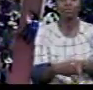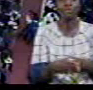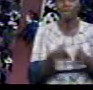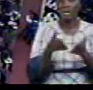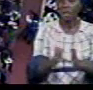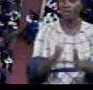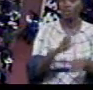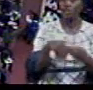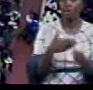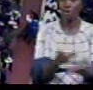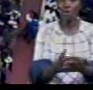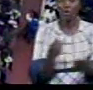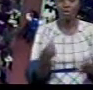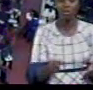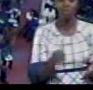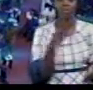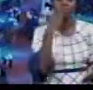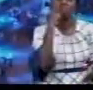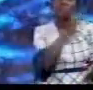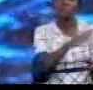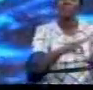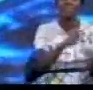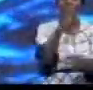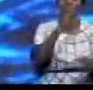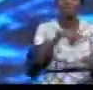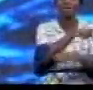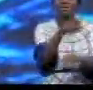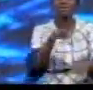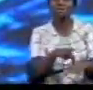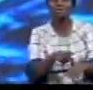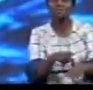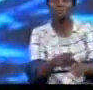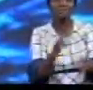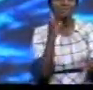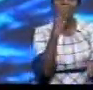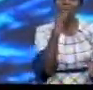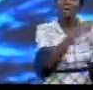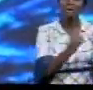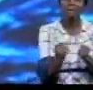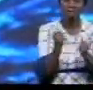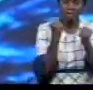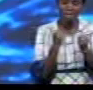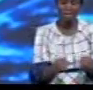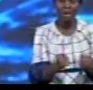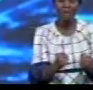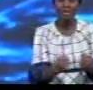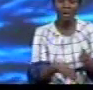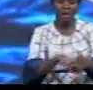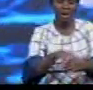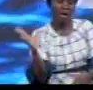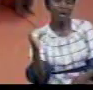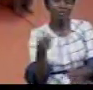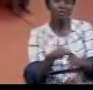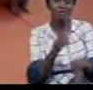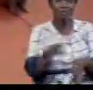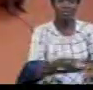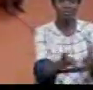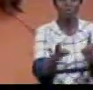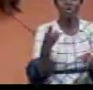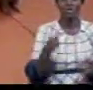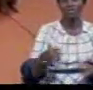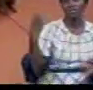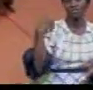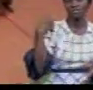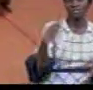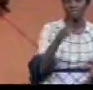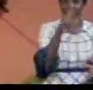the principalities and powers clear out of the way. The champions of faith are coming.